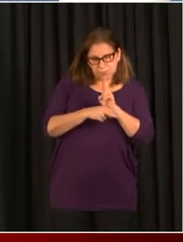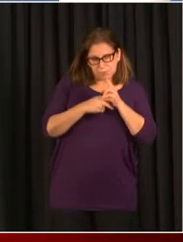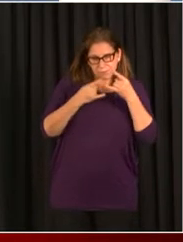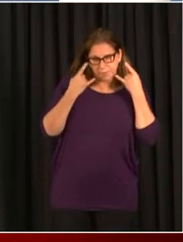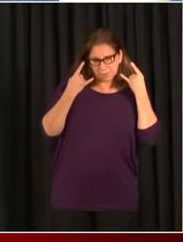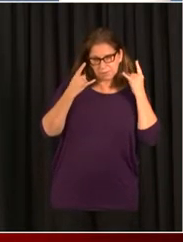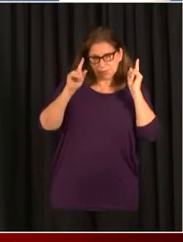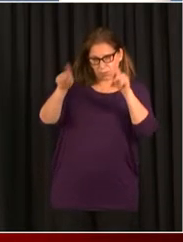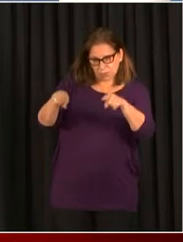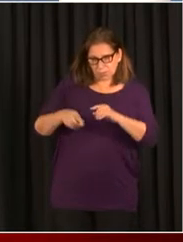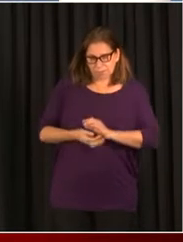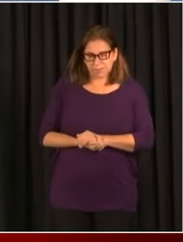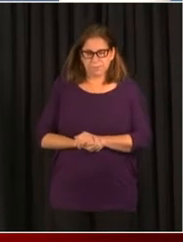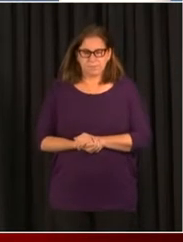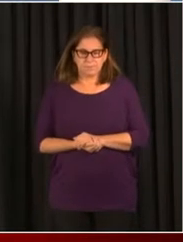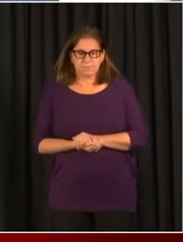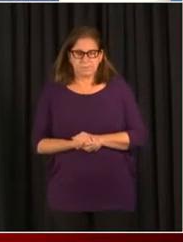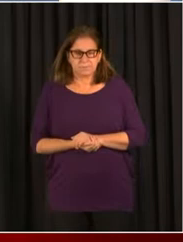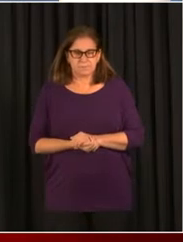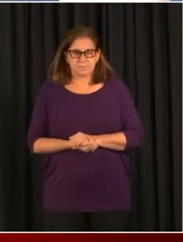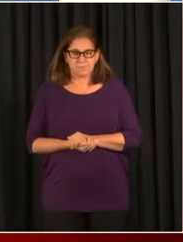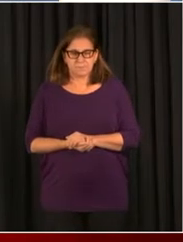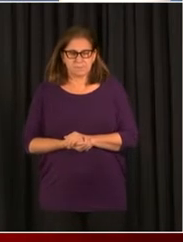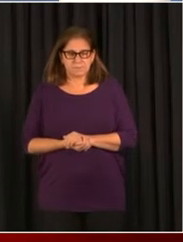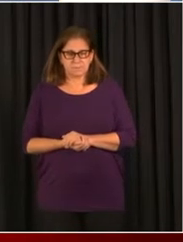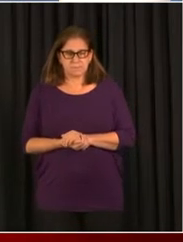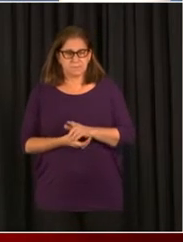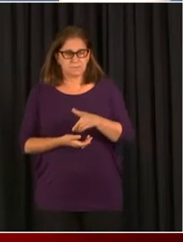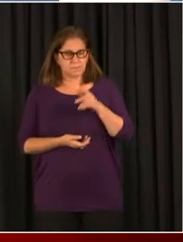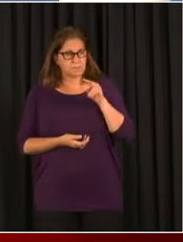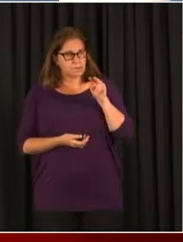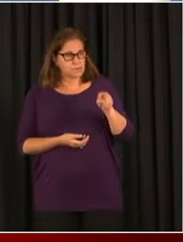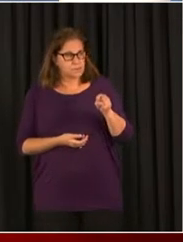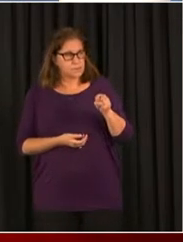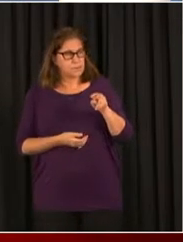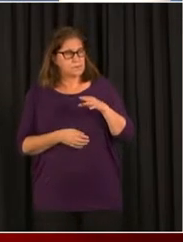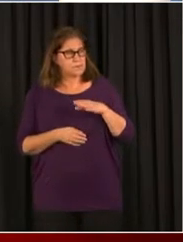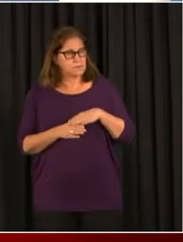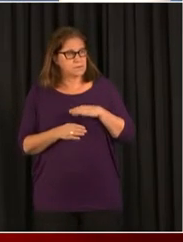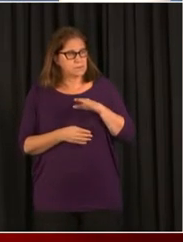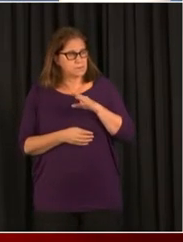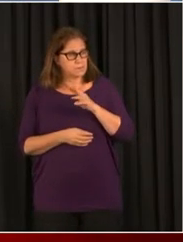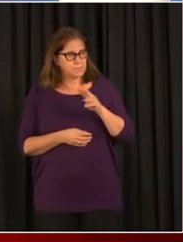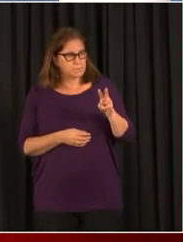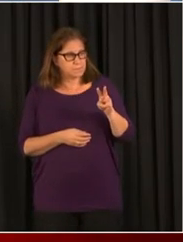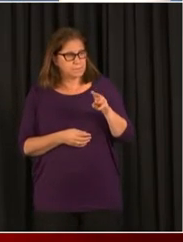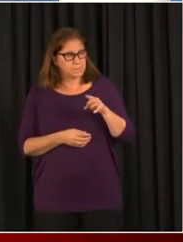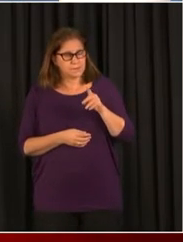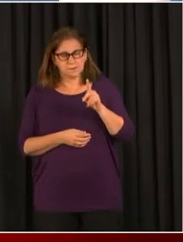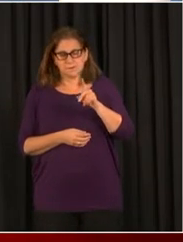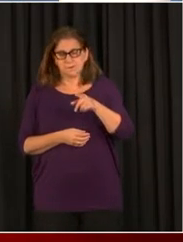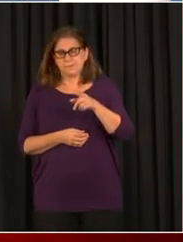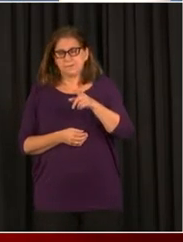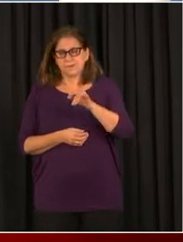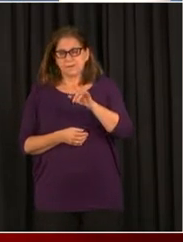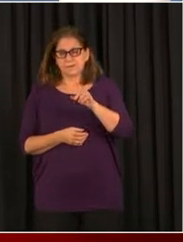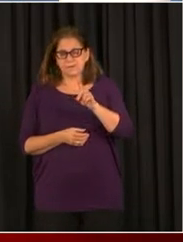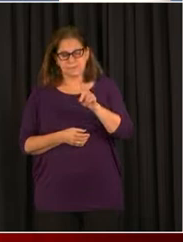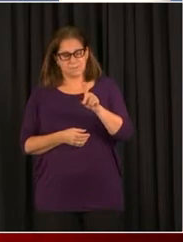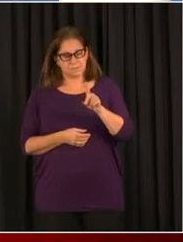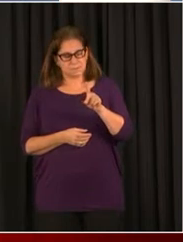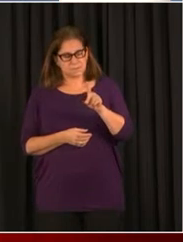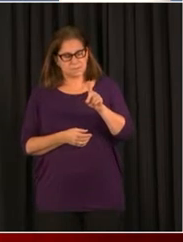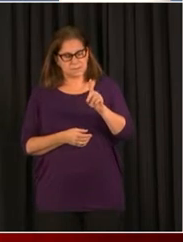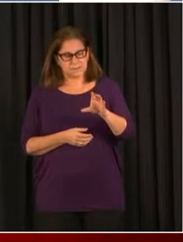done a tremendous amount of work to ensure that the process can be efficient, but that if people are going to go to vote, that they